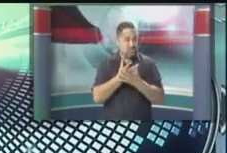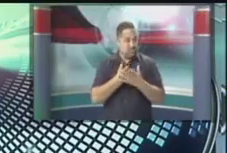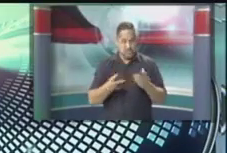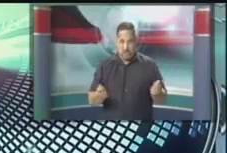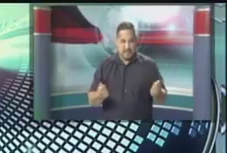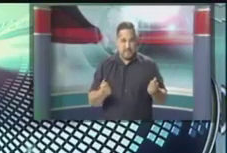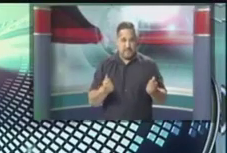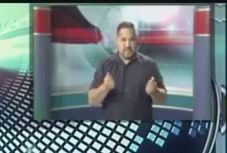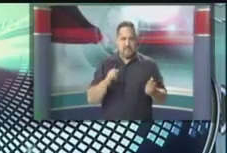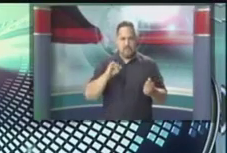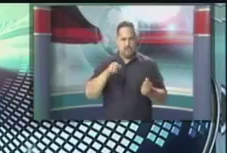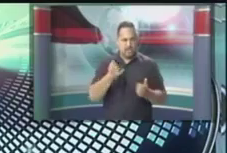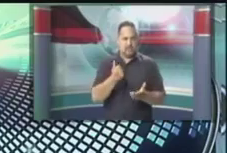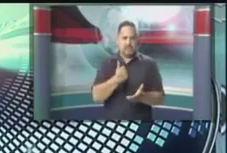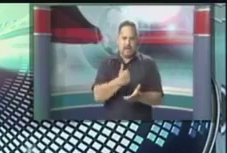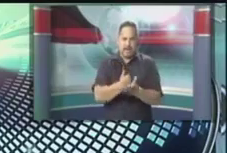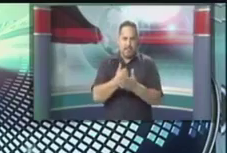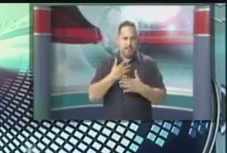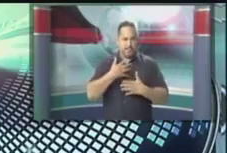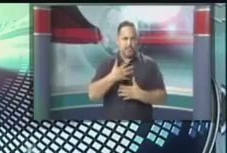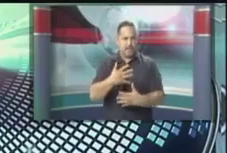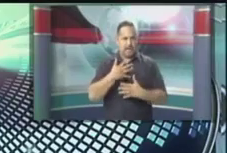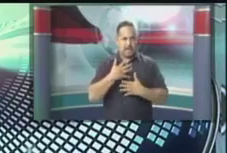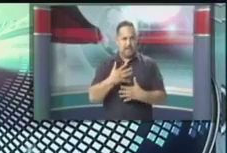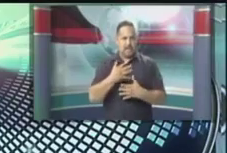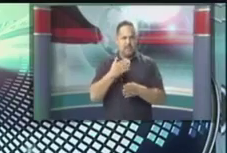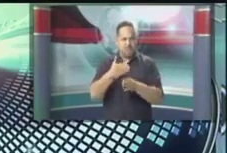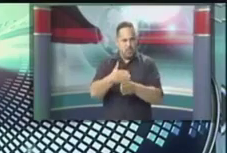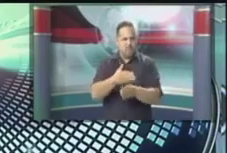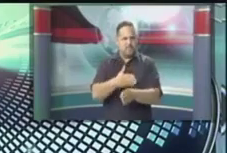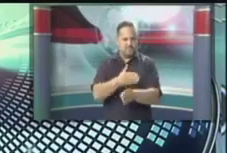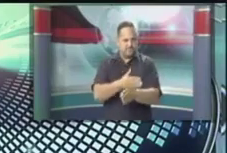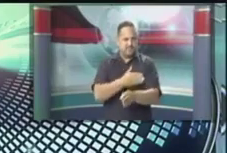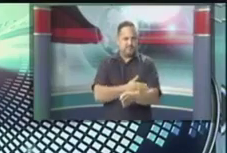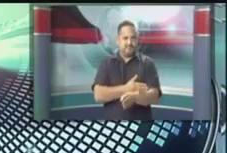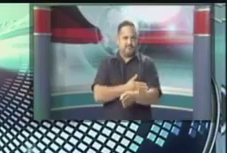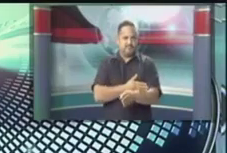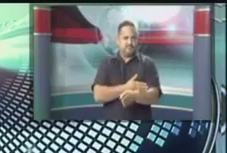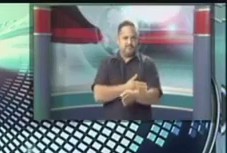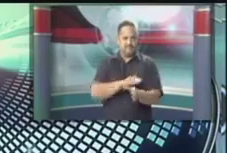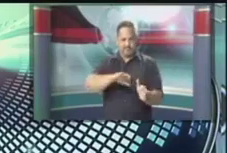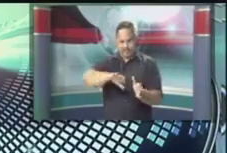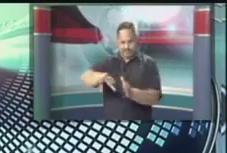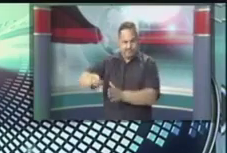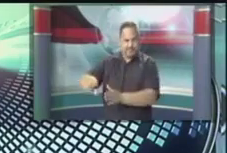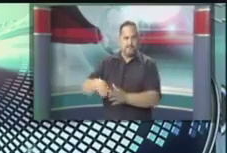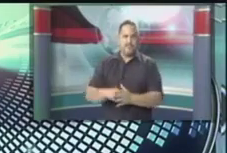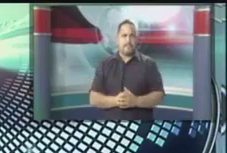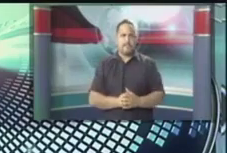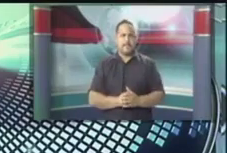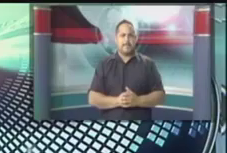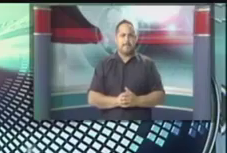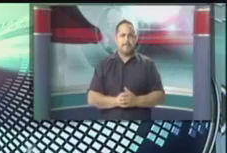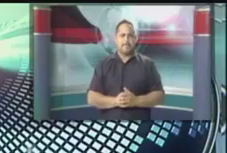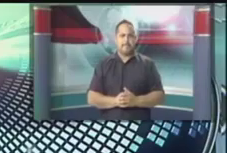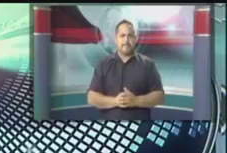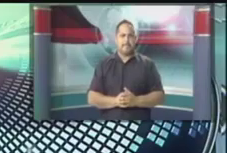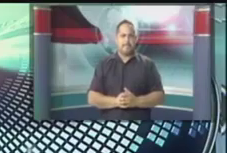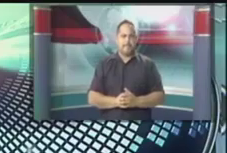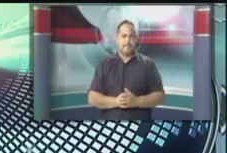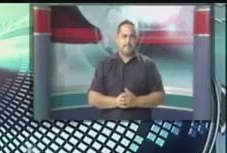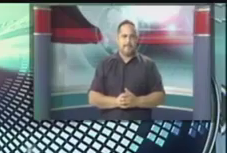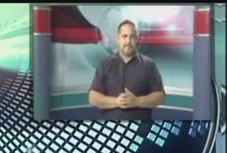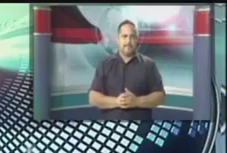a maneuver to increase oxygenation. However, that may, in many instances, evolve